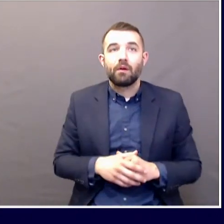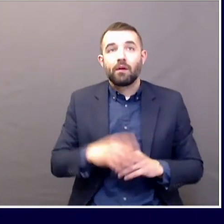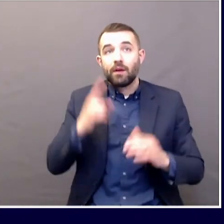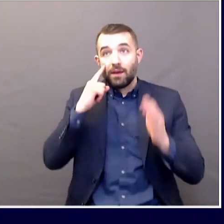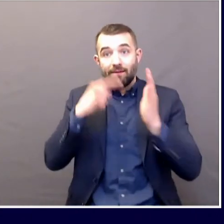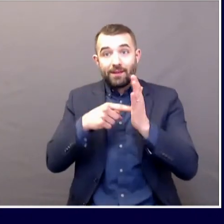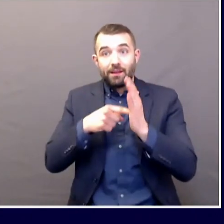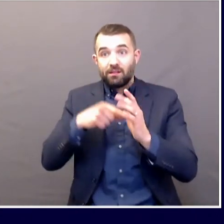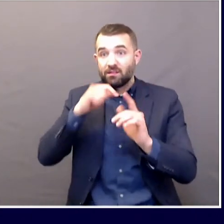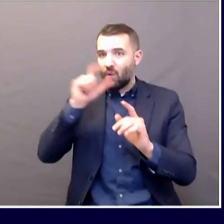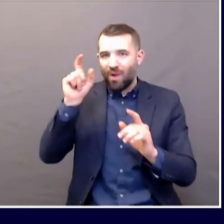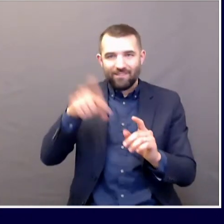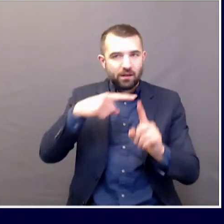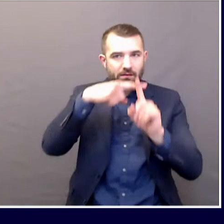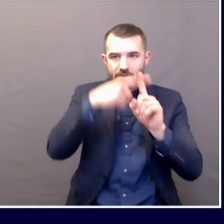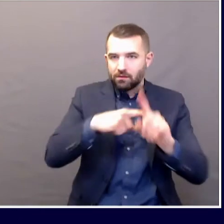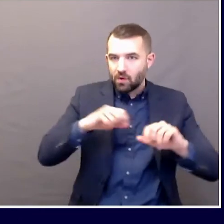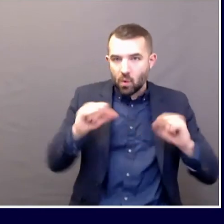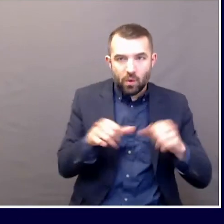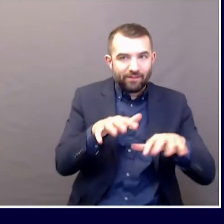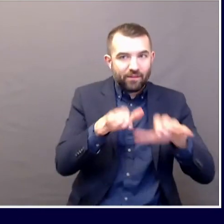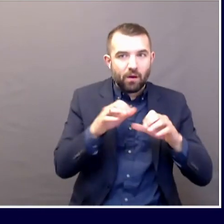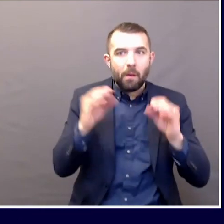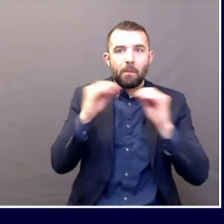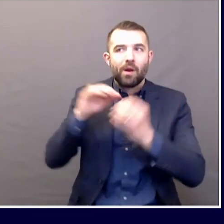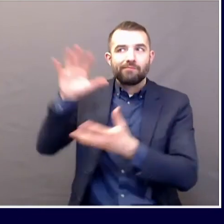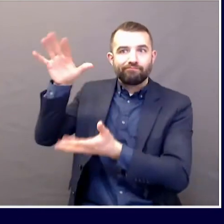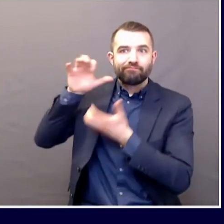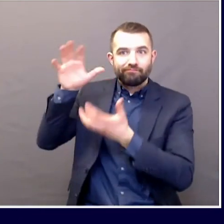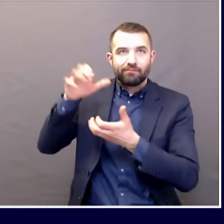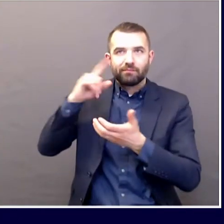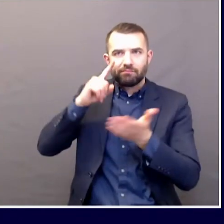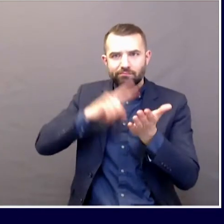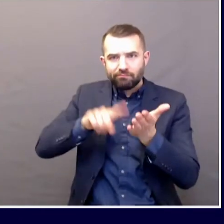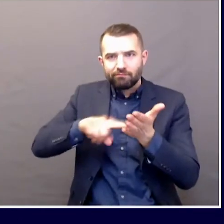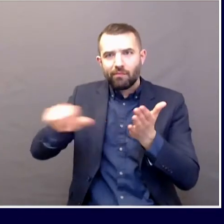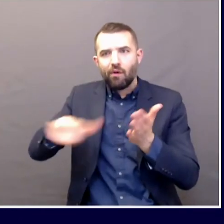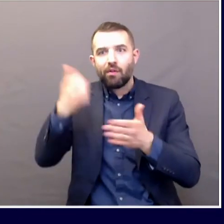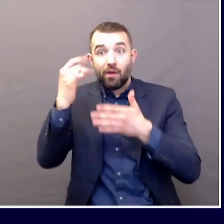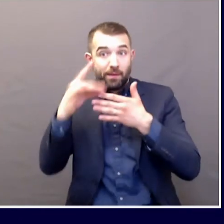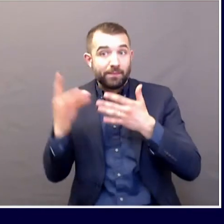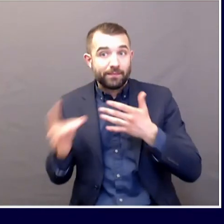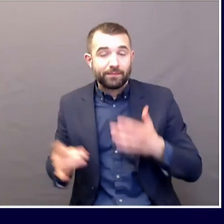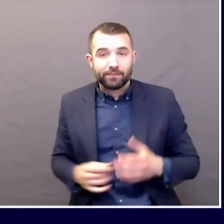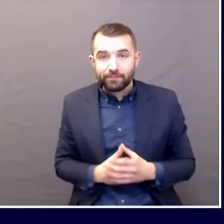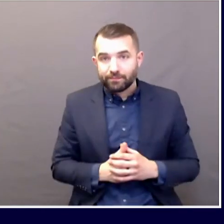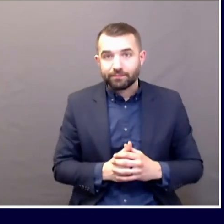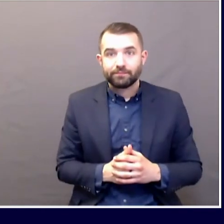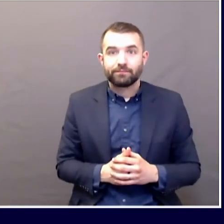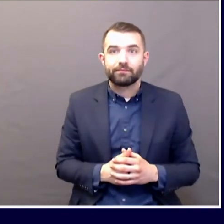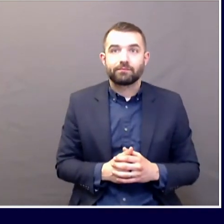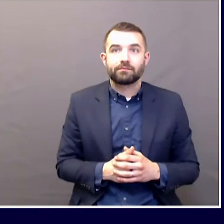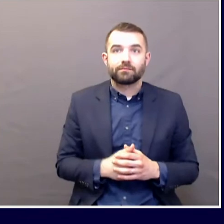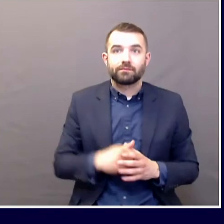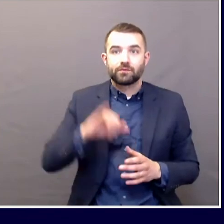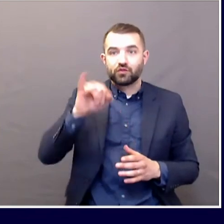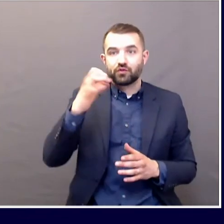options. Great, thank you. Let me turn it over to Jessica at the BDN